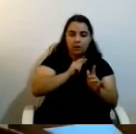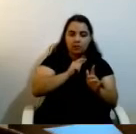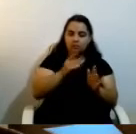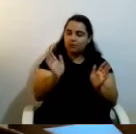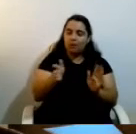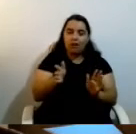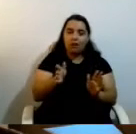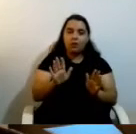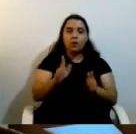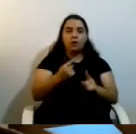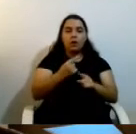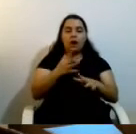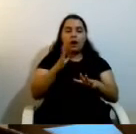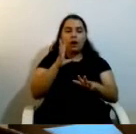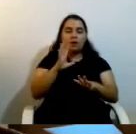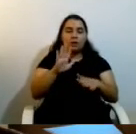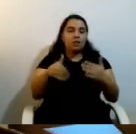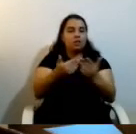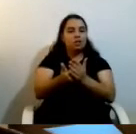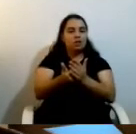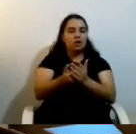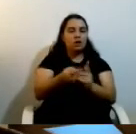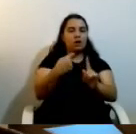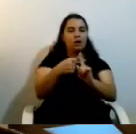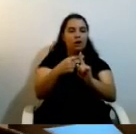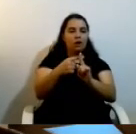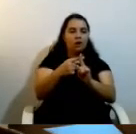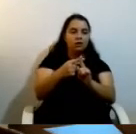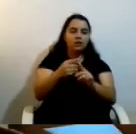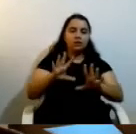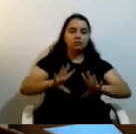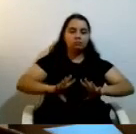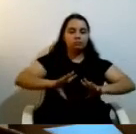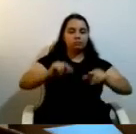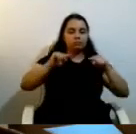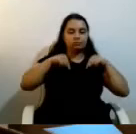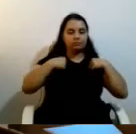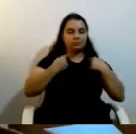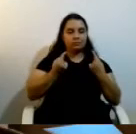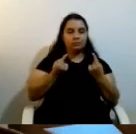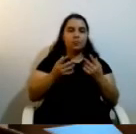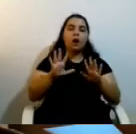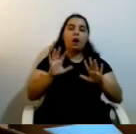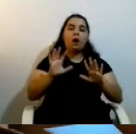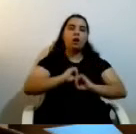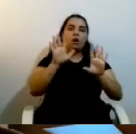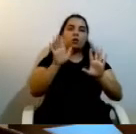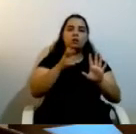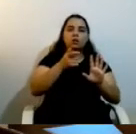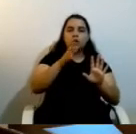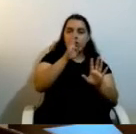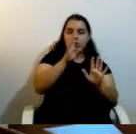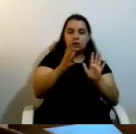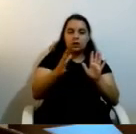Naturally, when the child is very young, the parents need to make sure that the assistants apply the